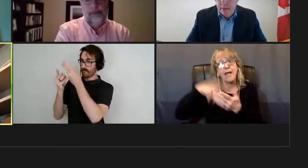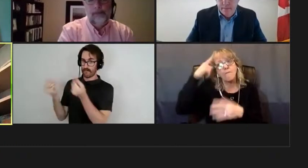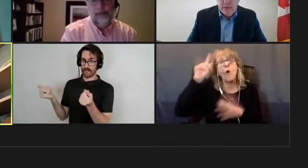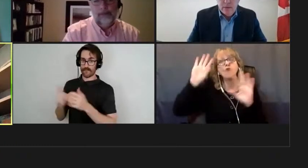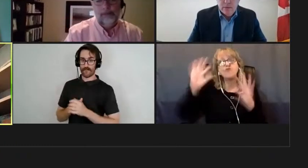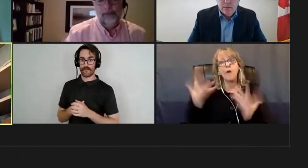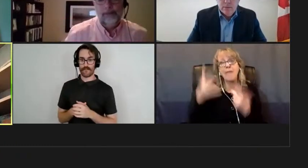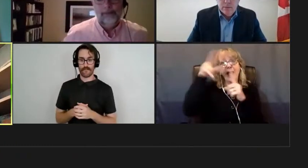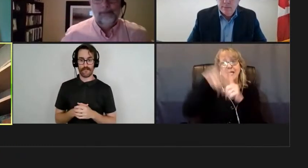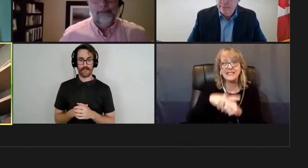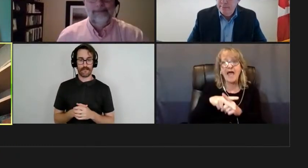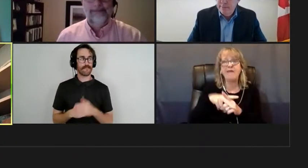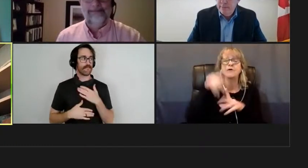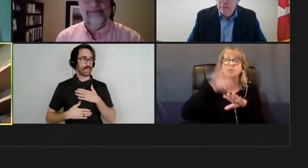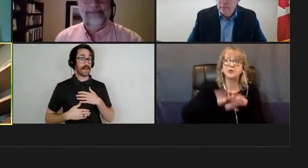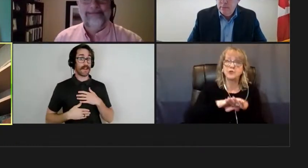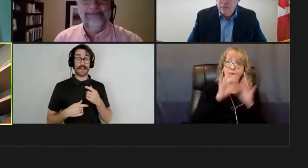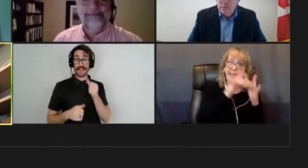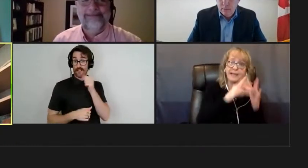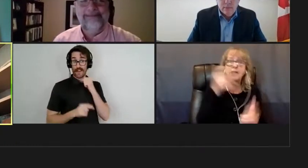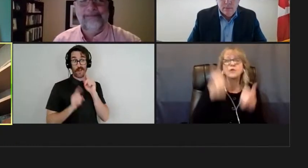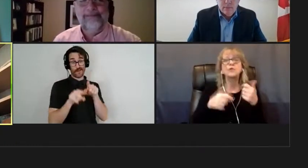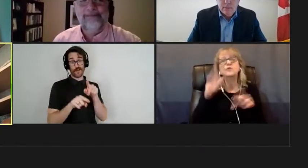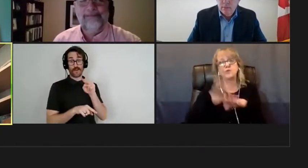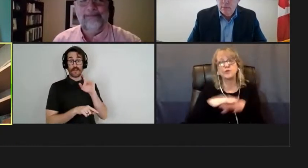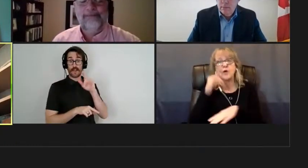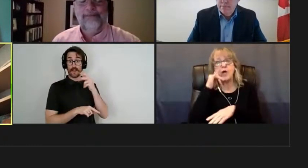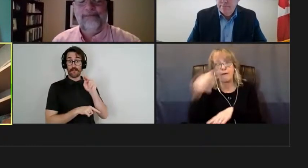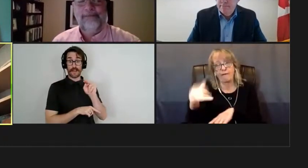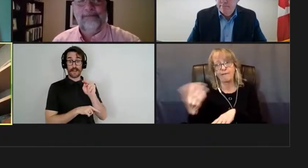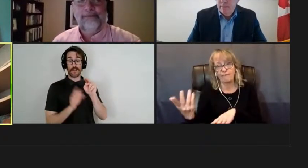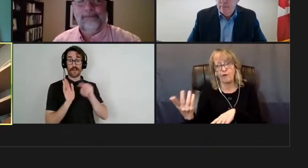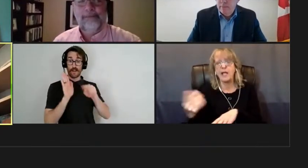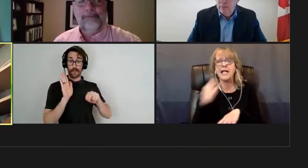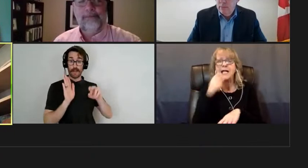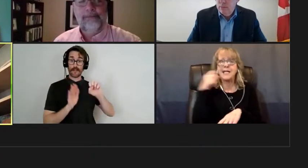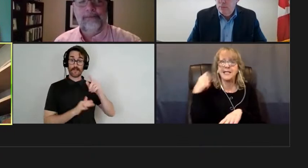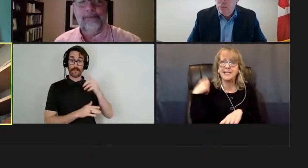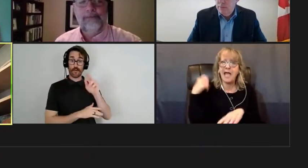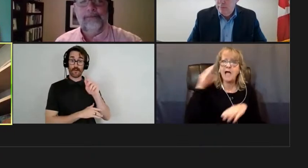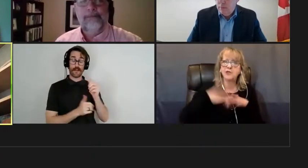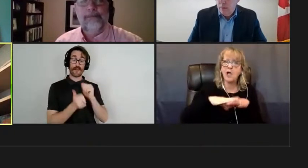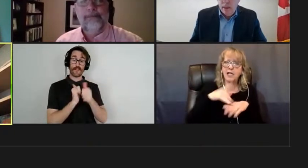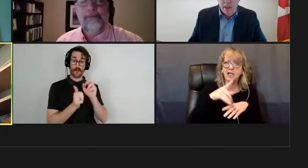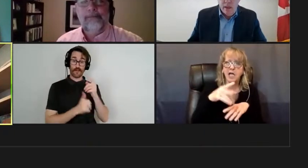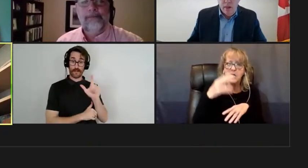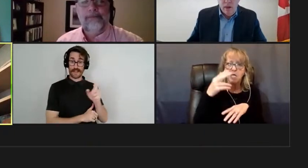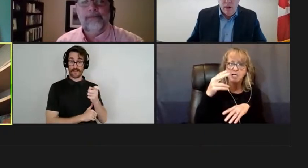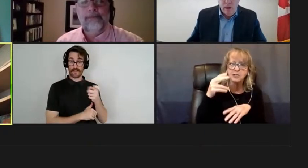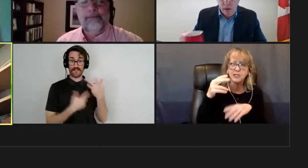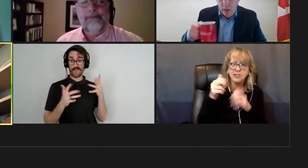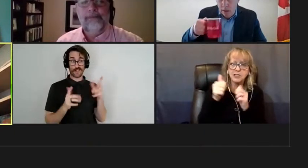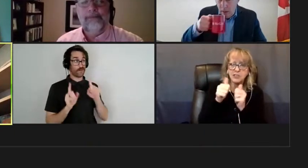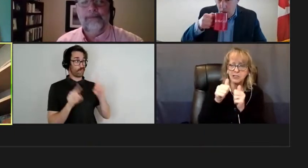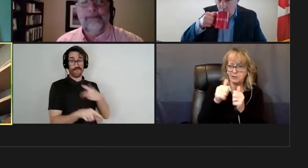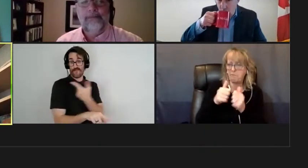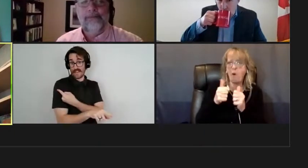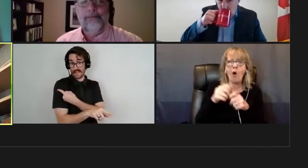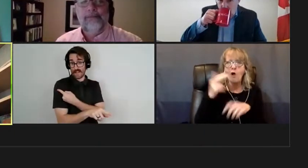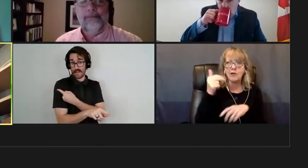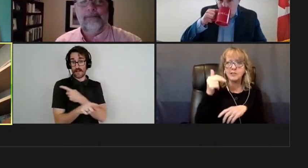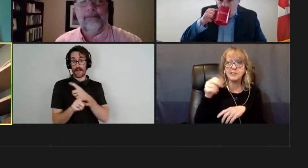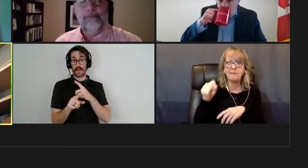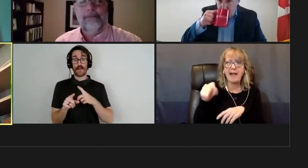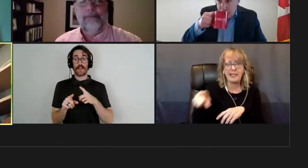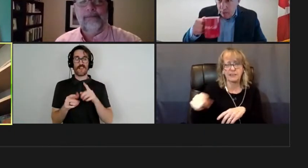vaccine yesterday. I went to Nepean Sportsplex, and in response to Councillor Dean, I had put myself on a waiting list for